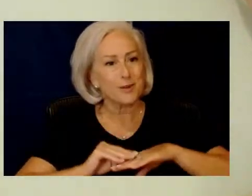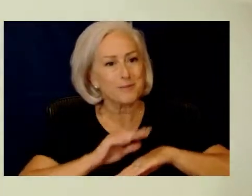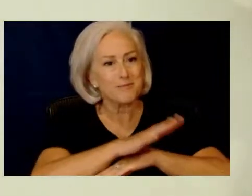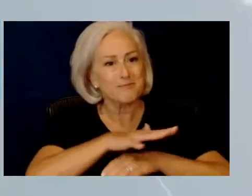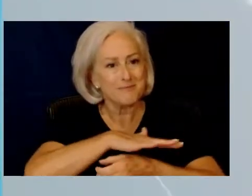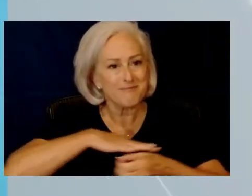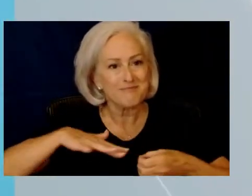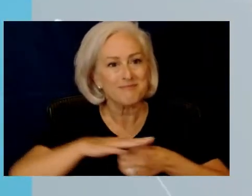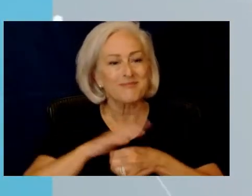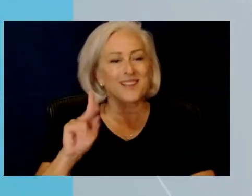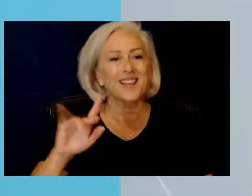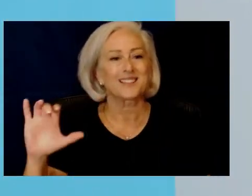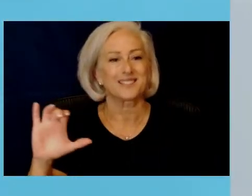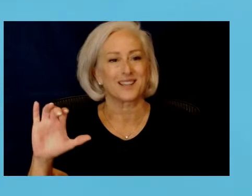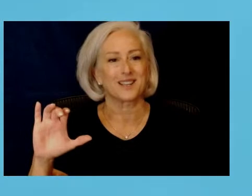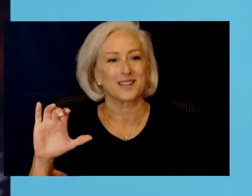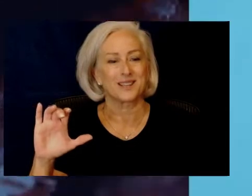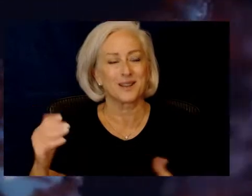now.